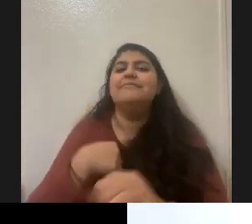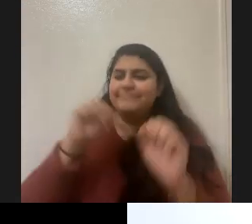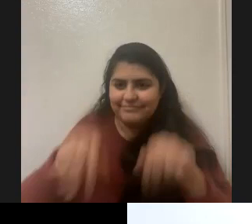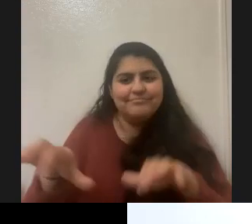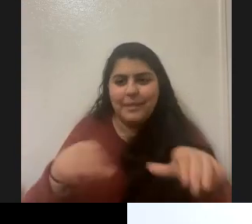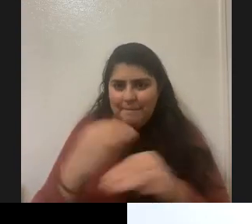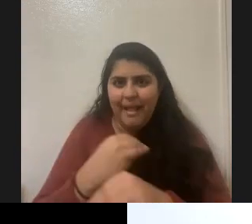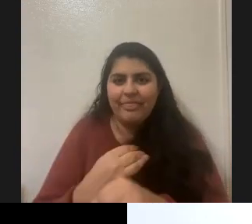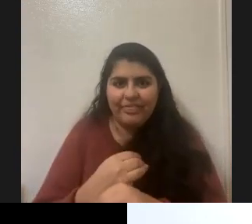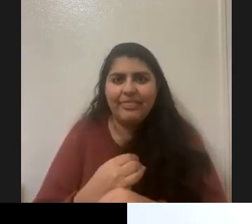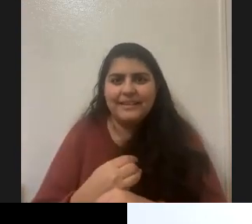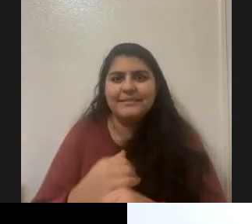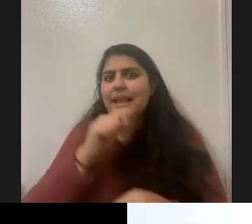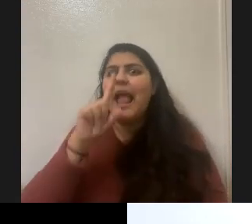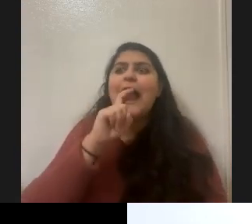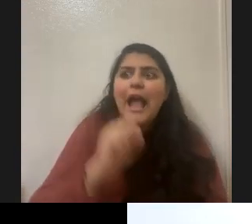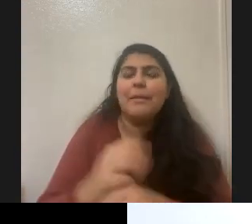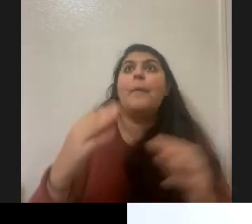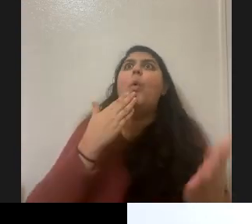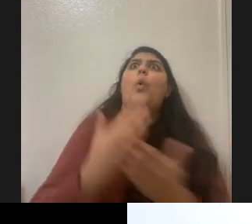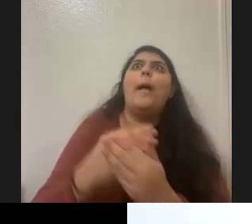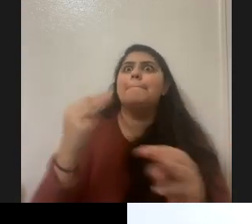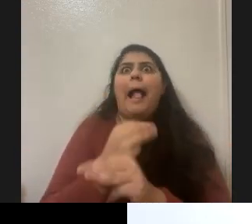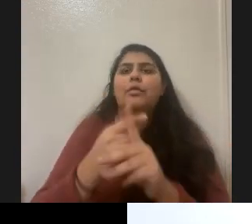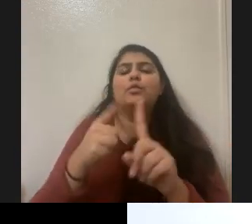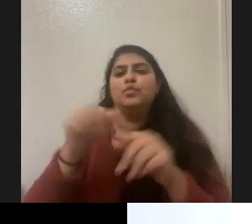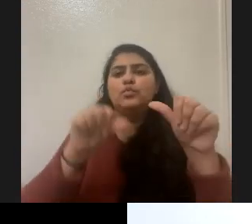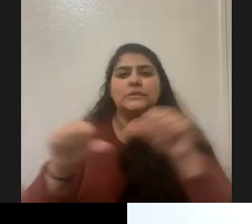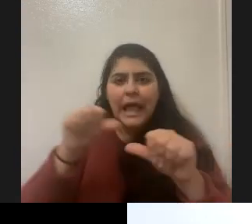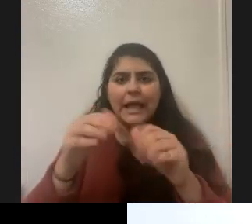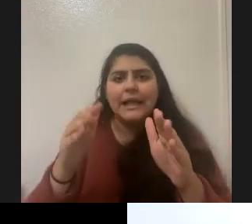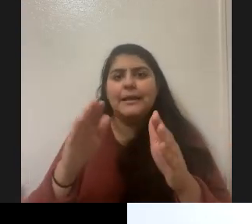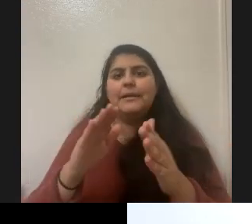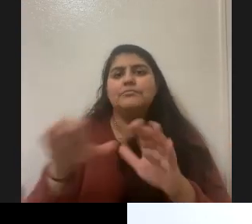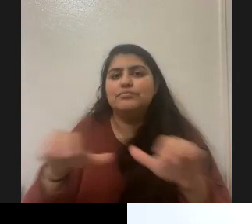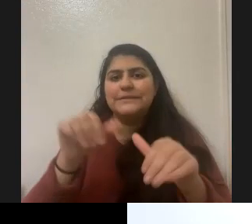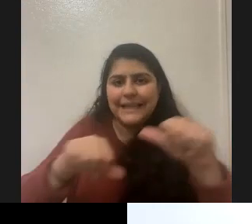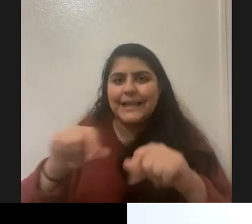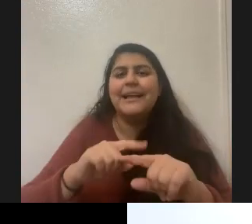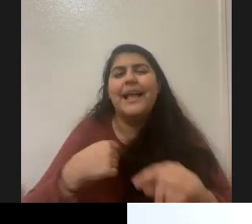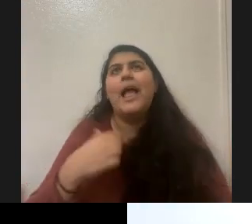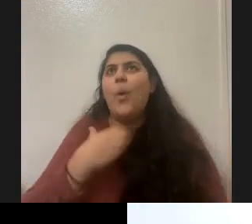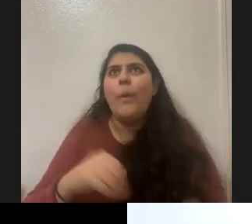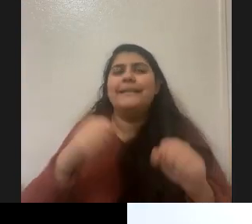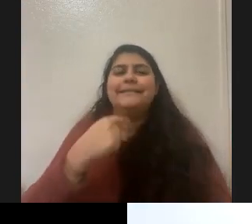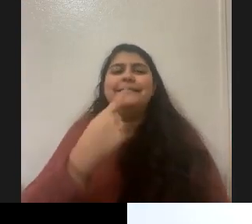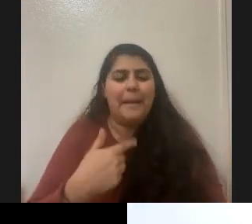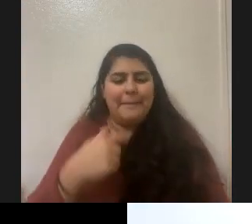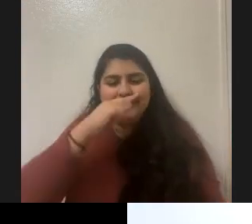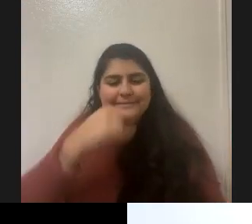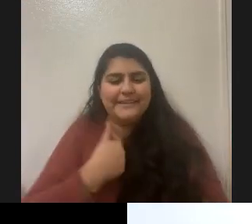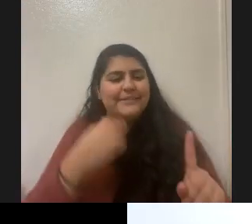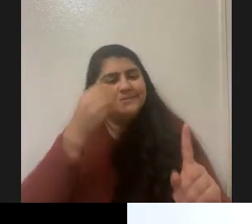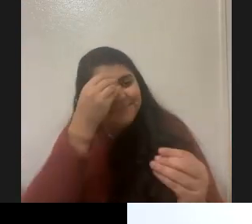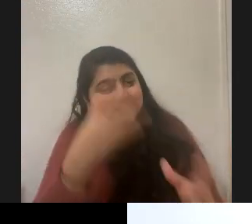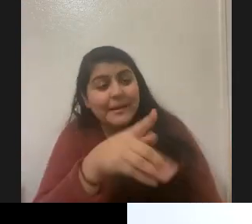something, you know, you don't have to be good at math to be able to do science. And I think, you know, I wish I could tell my third grade self, like, you're struggling in math